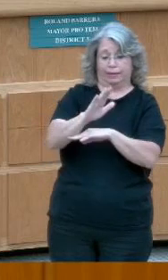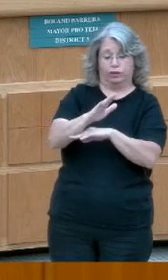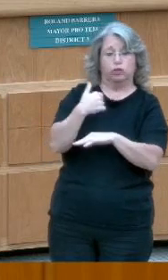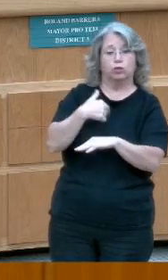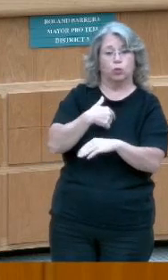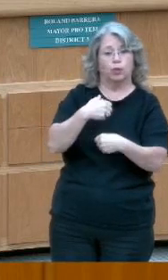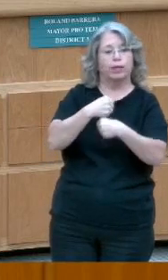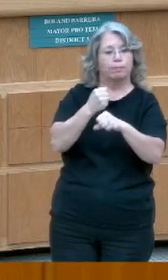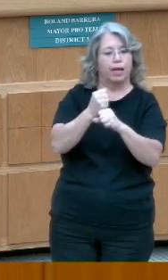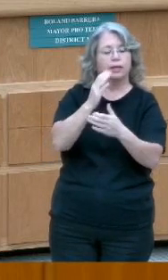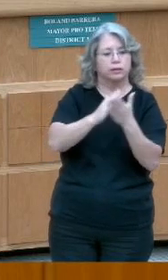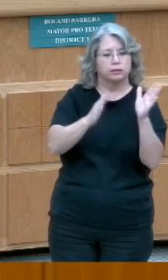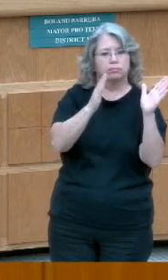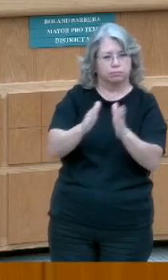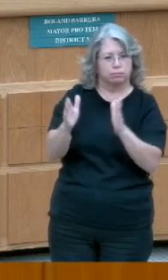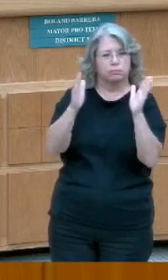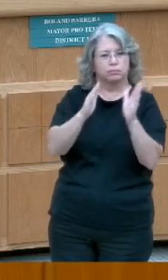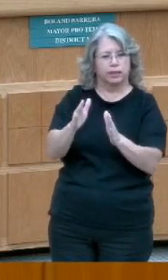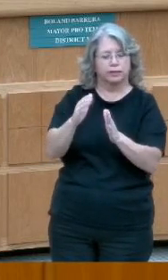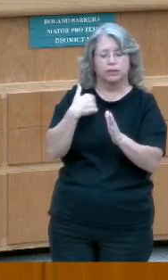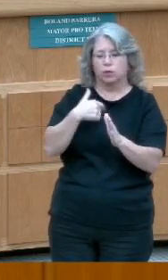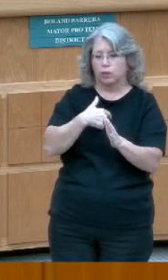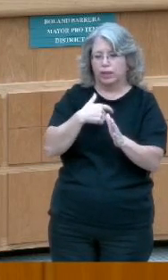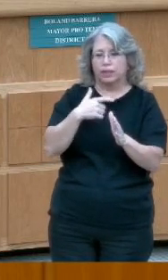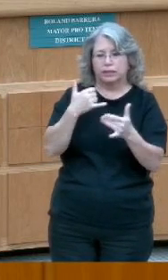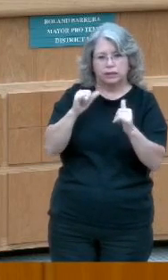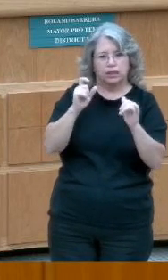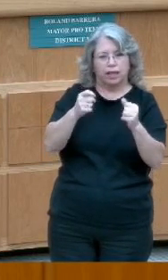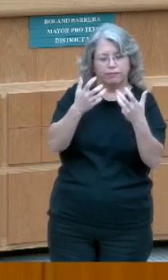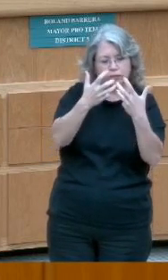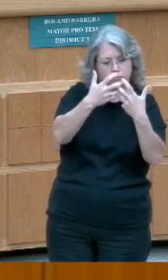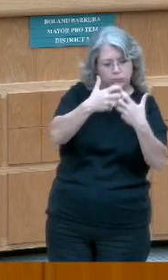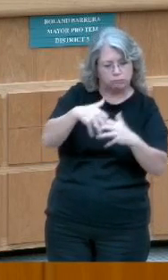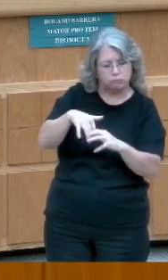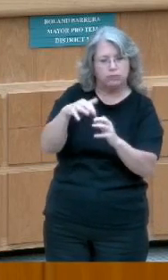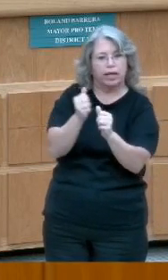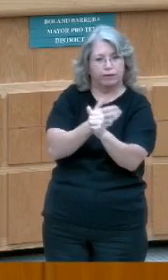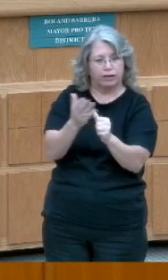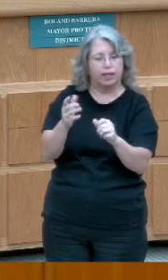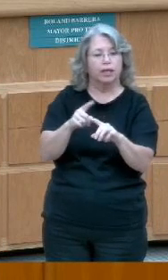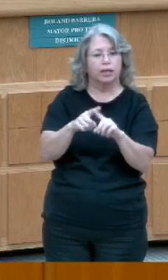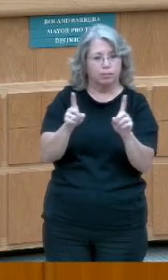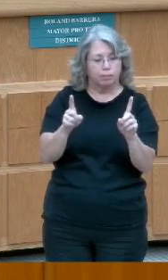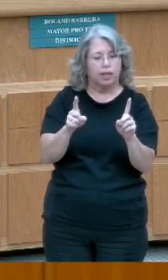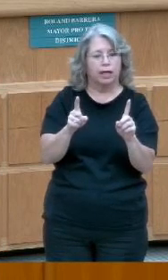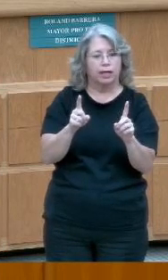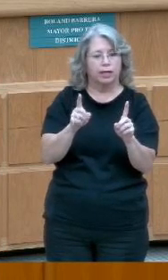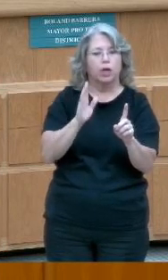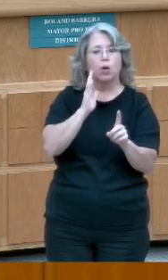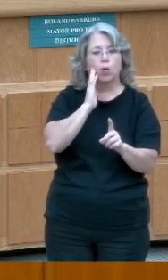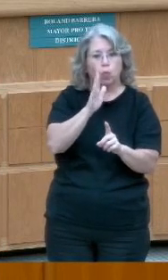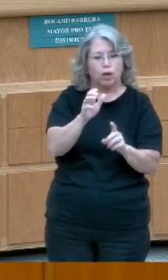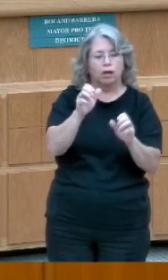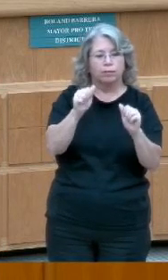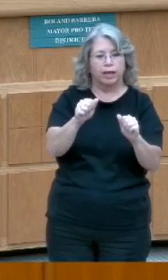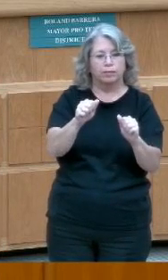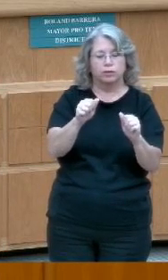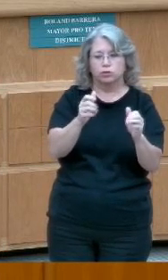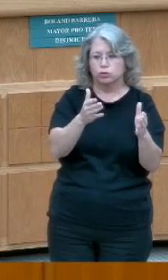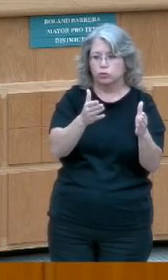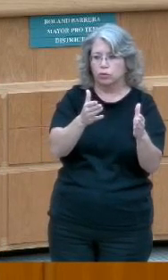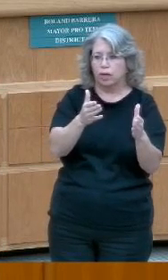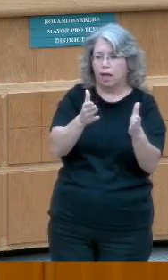some arrangements. We have to get all the logistics set up, but we're going to be able to take our health department